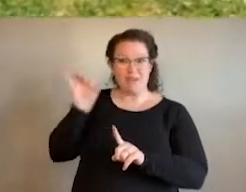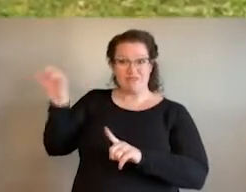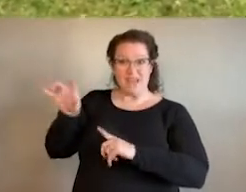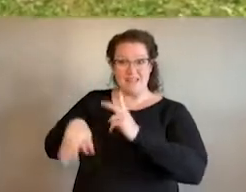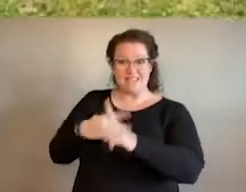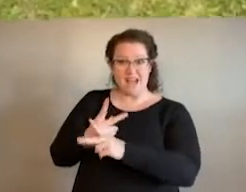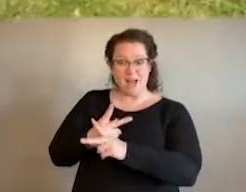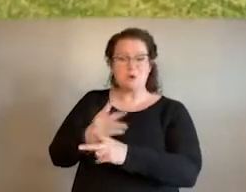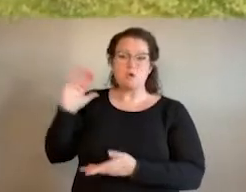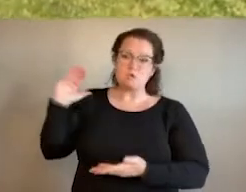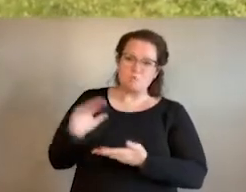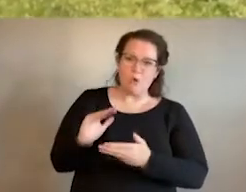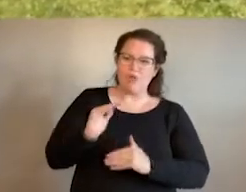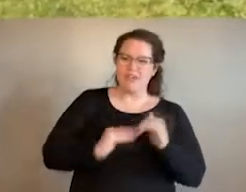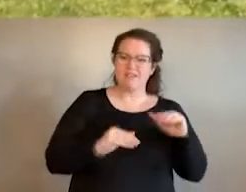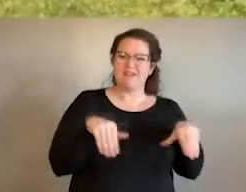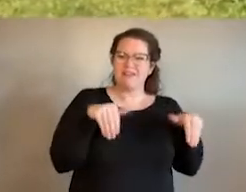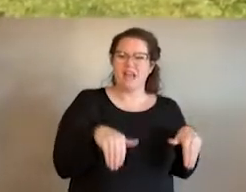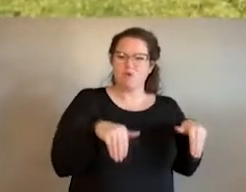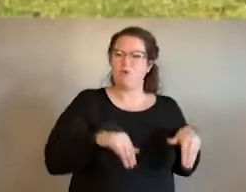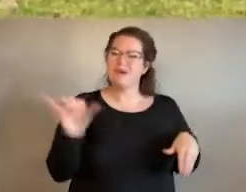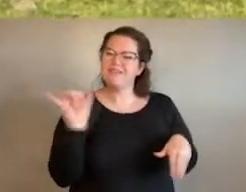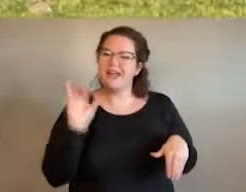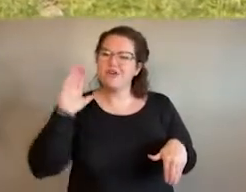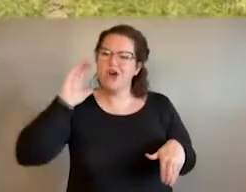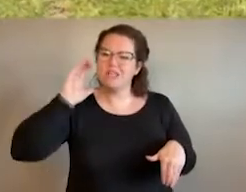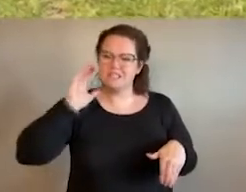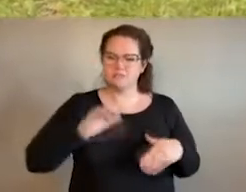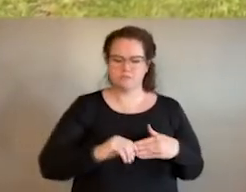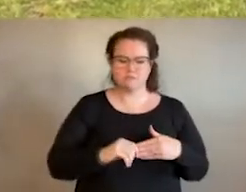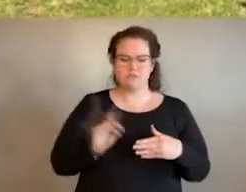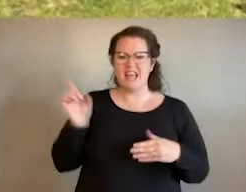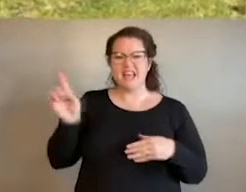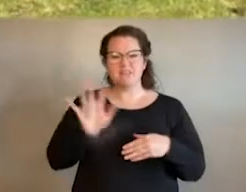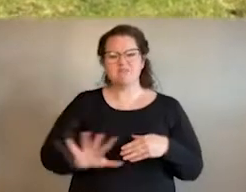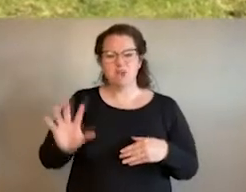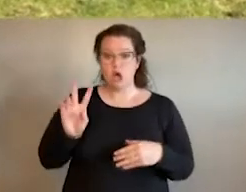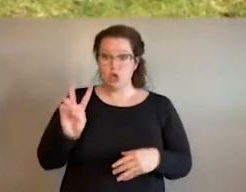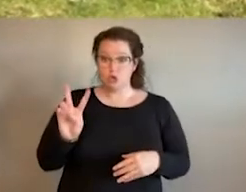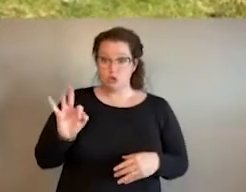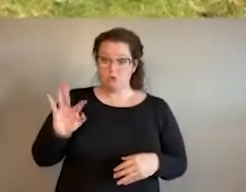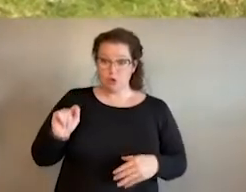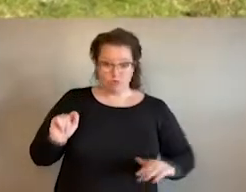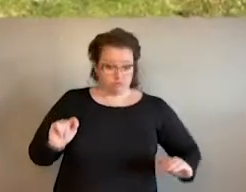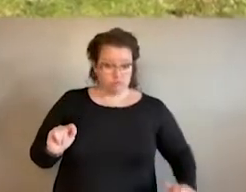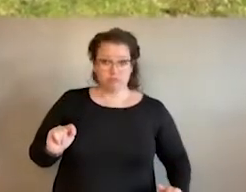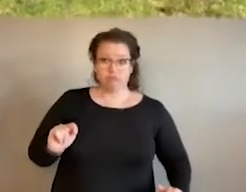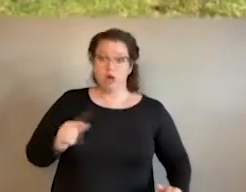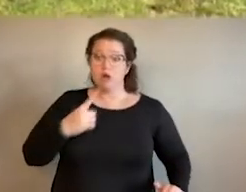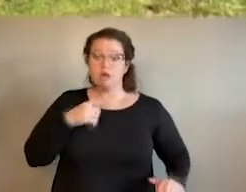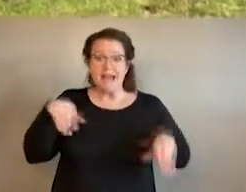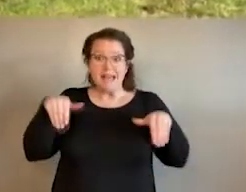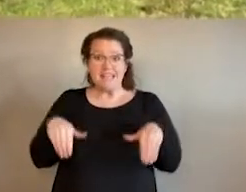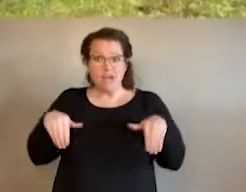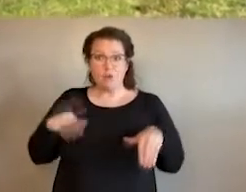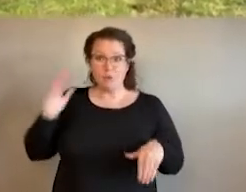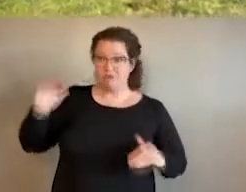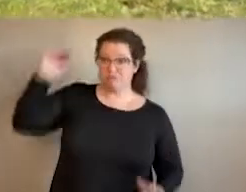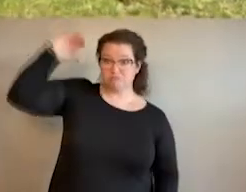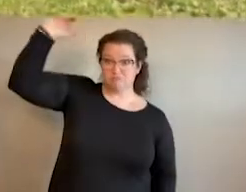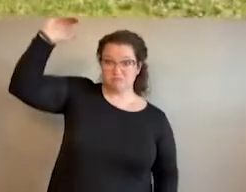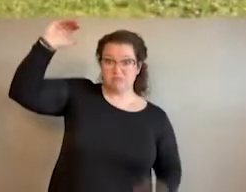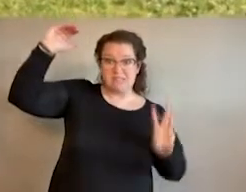than the kangaroos. They're like the cousin to the kangaroo. He'll only be about 2 foot tall, where those red kangaroos will be over 6 foot